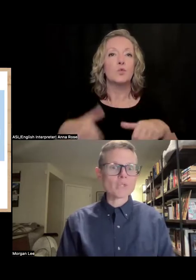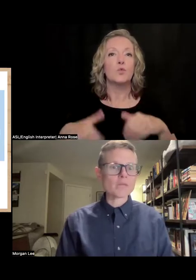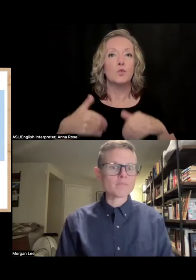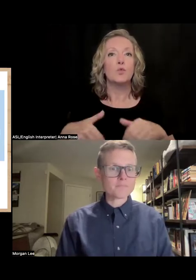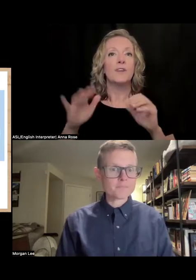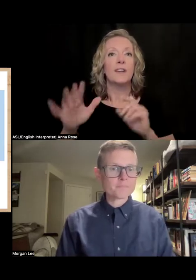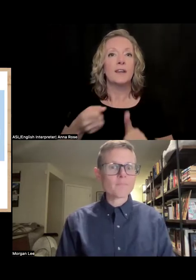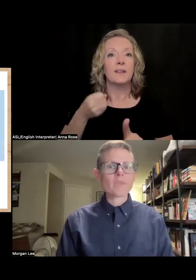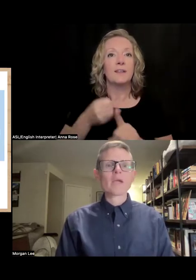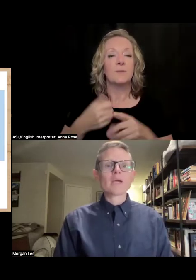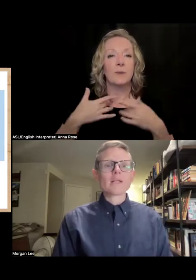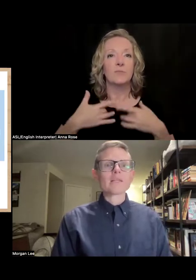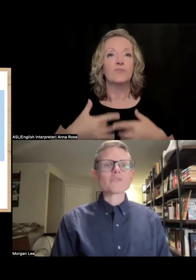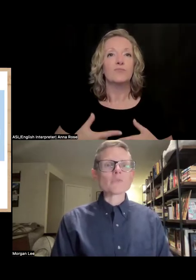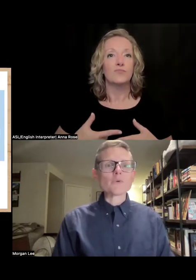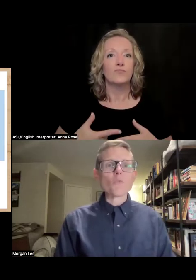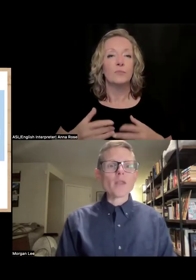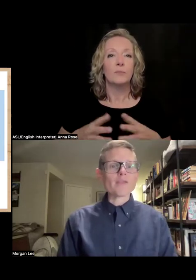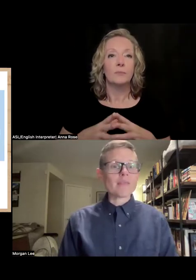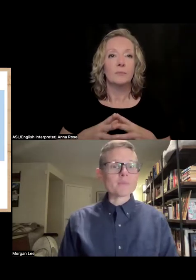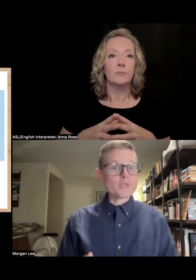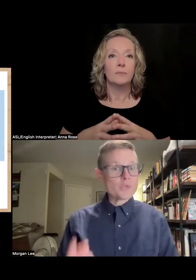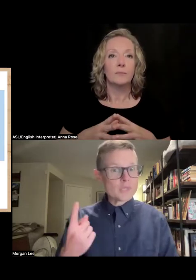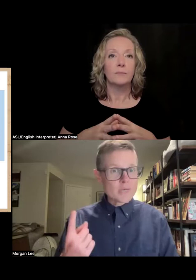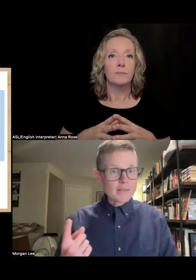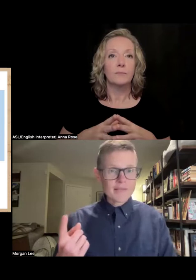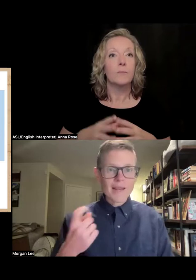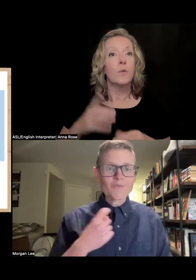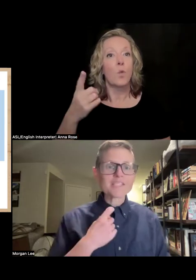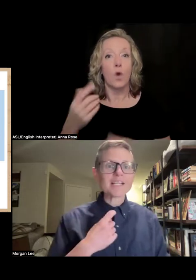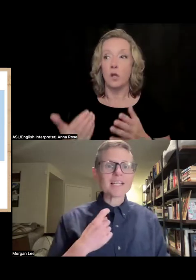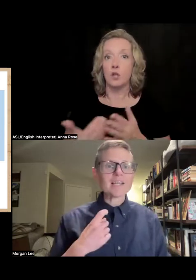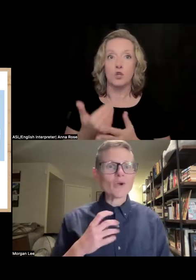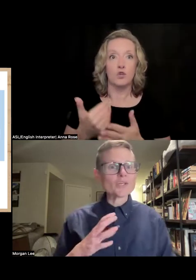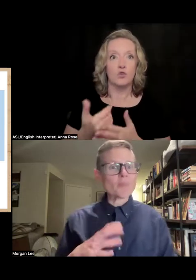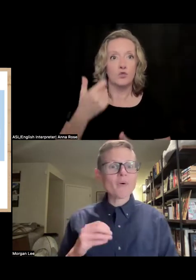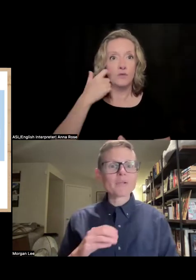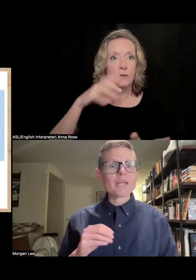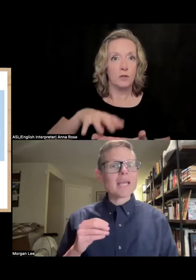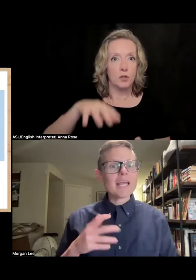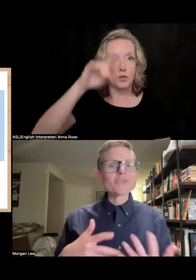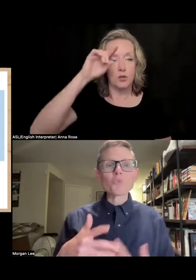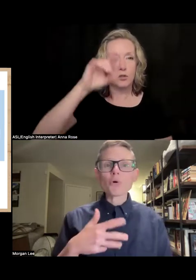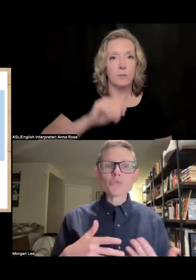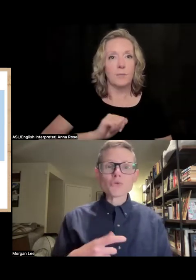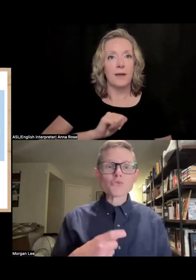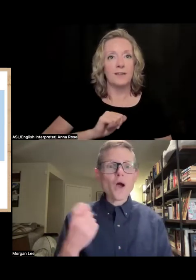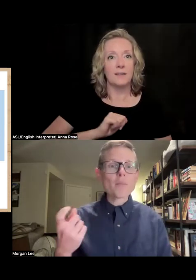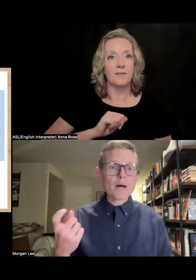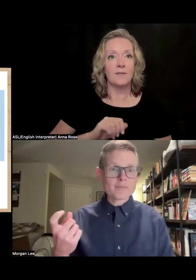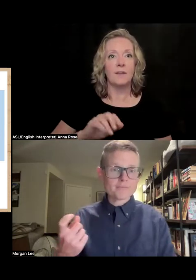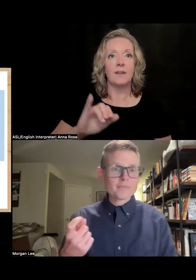of depression. There's also one that was new to me that I recently learned about: